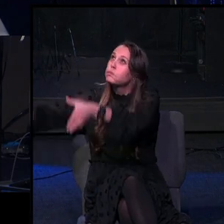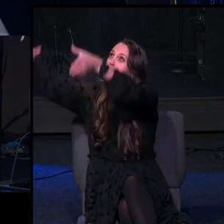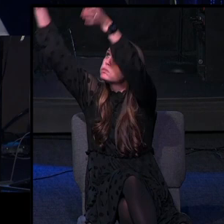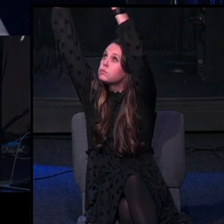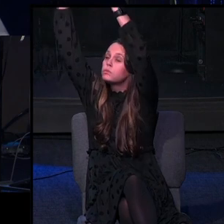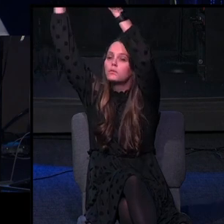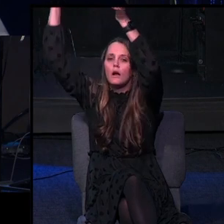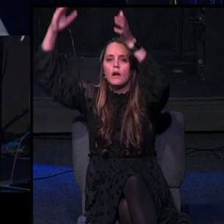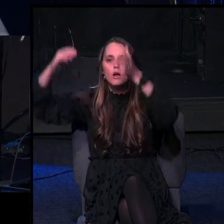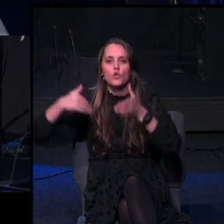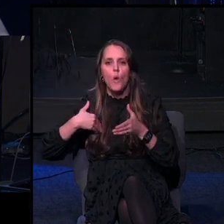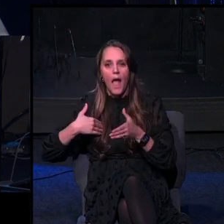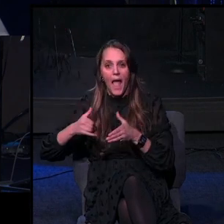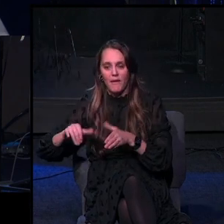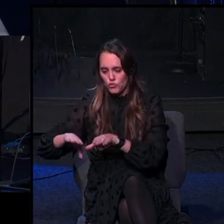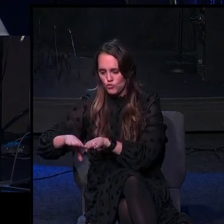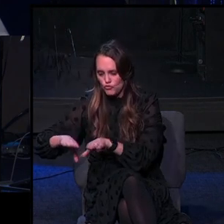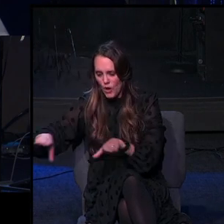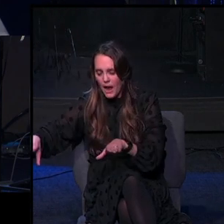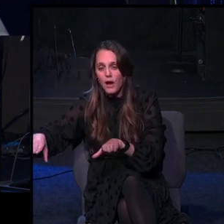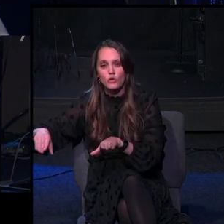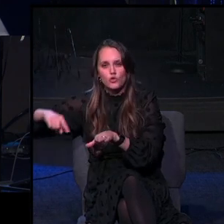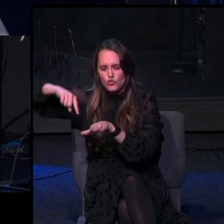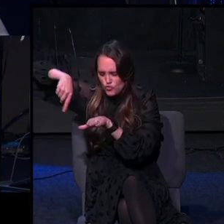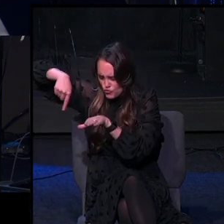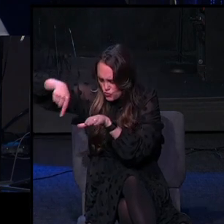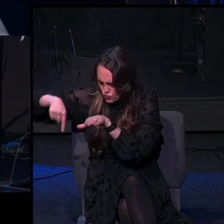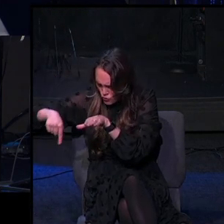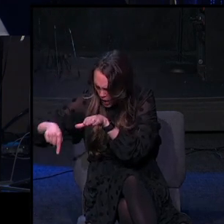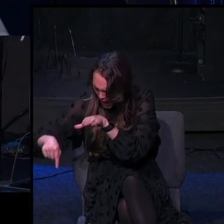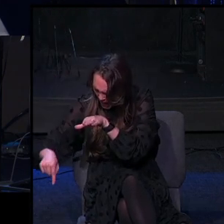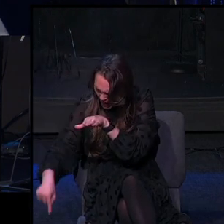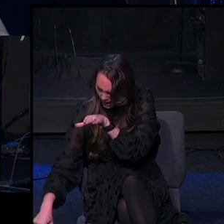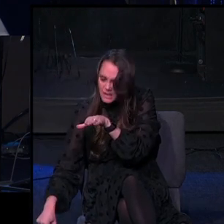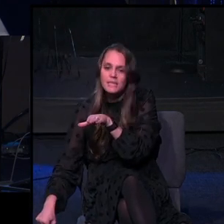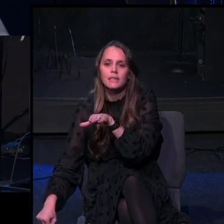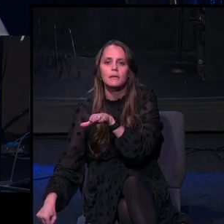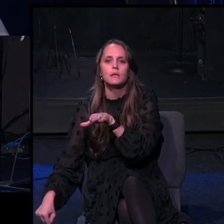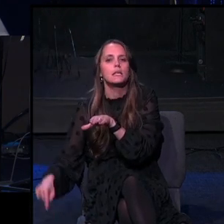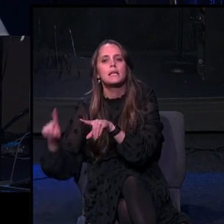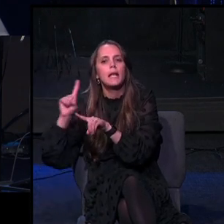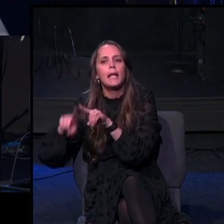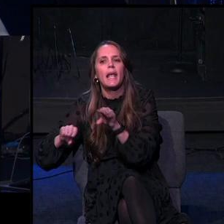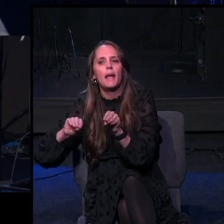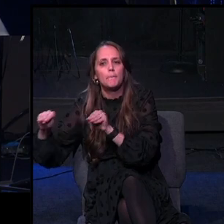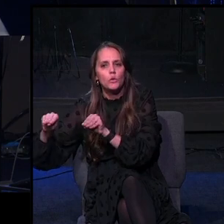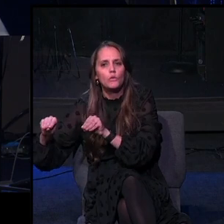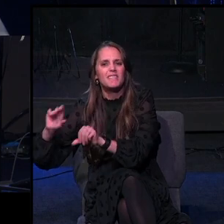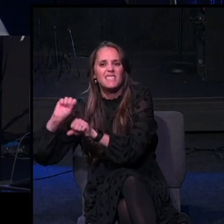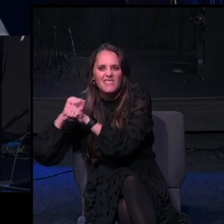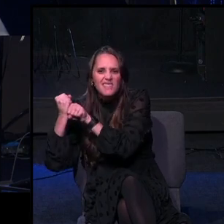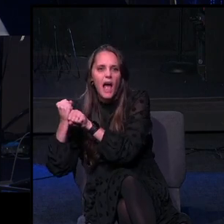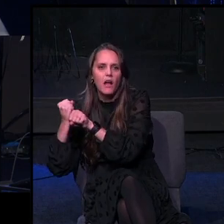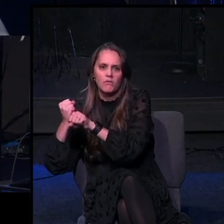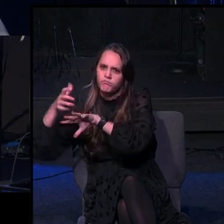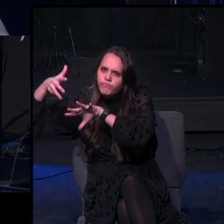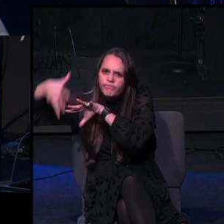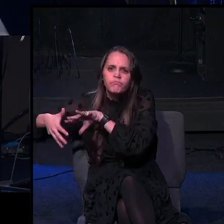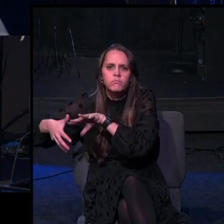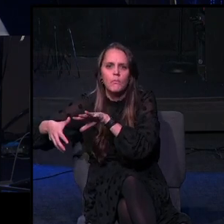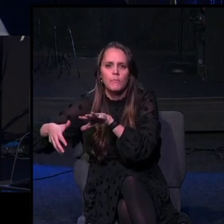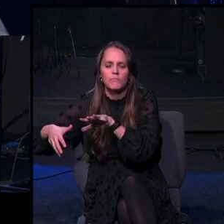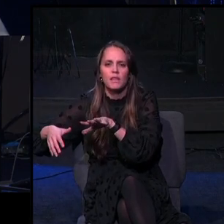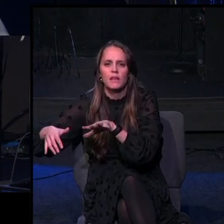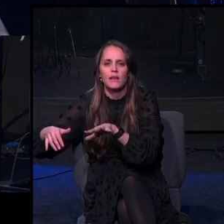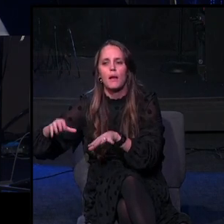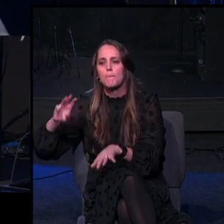anchor to the bedrock because you can't move that thing. It's solid. It's granite or it's marble, like